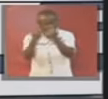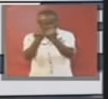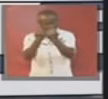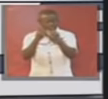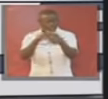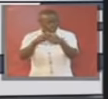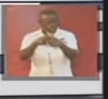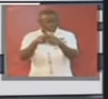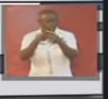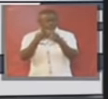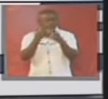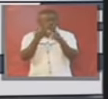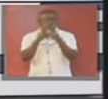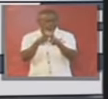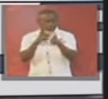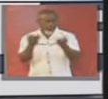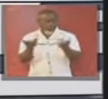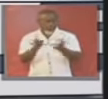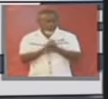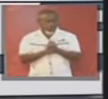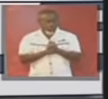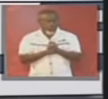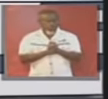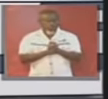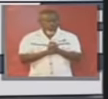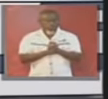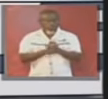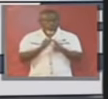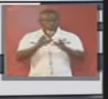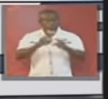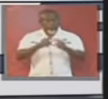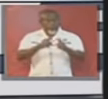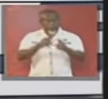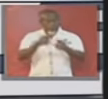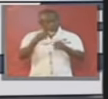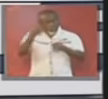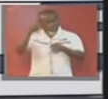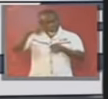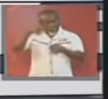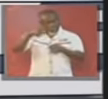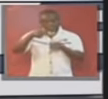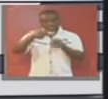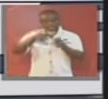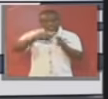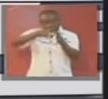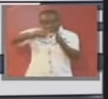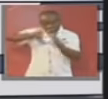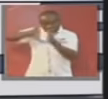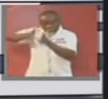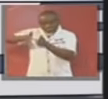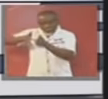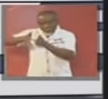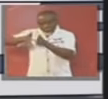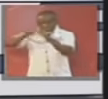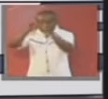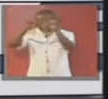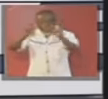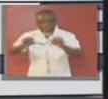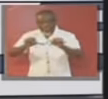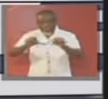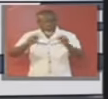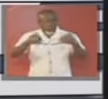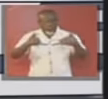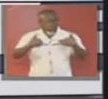segment and the response through the parallel healthcare system. Currently in the parallel healthcare system, there are 1,741